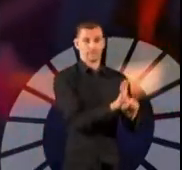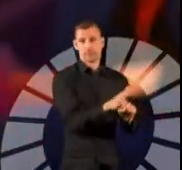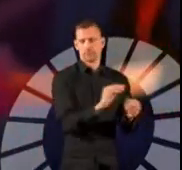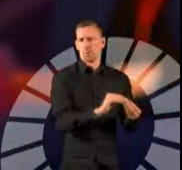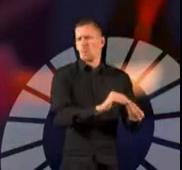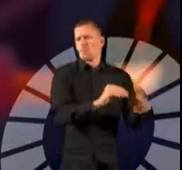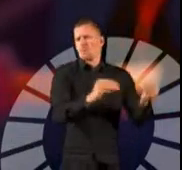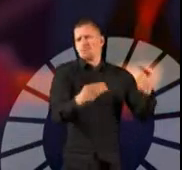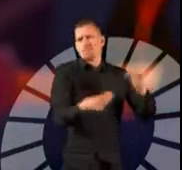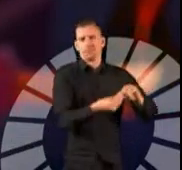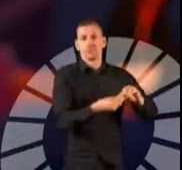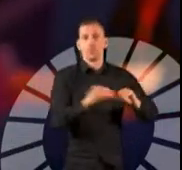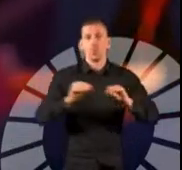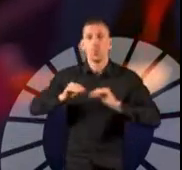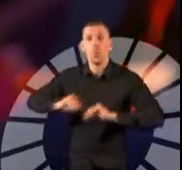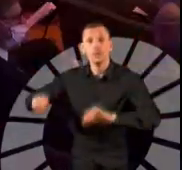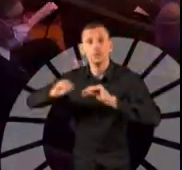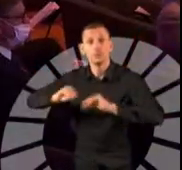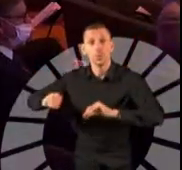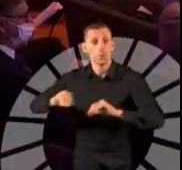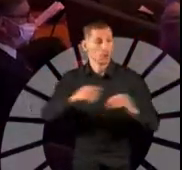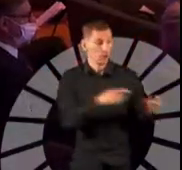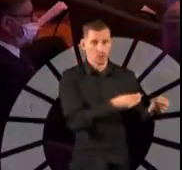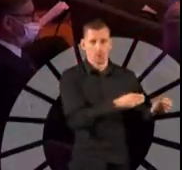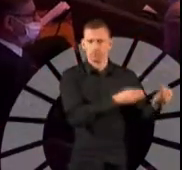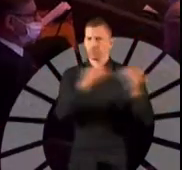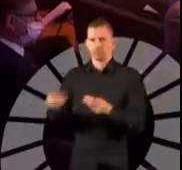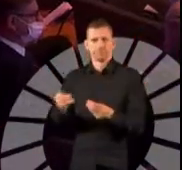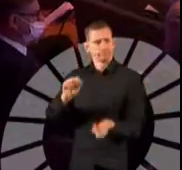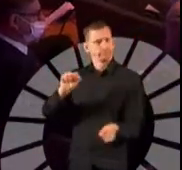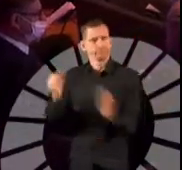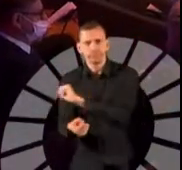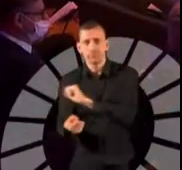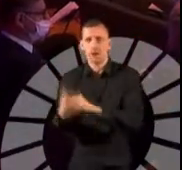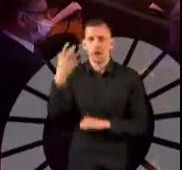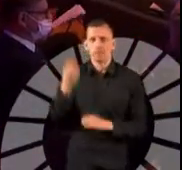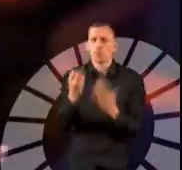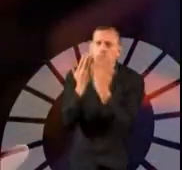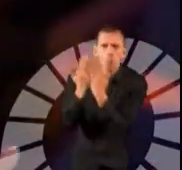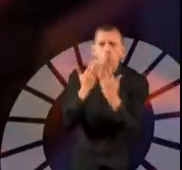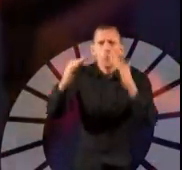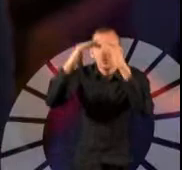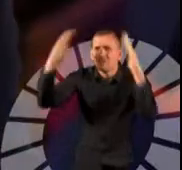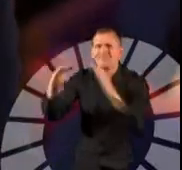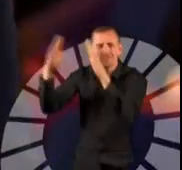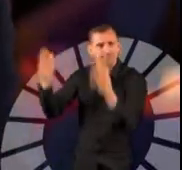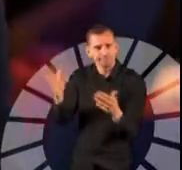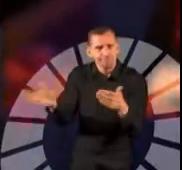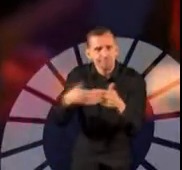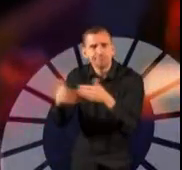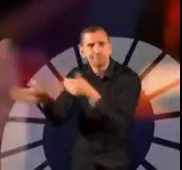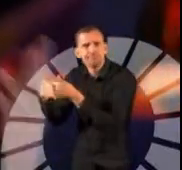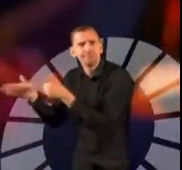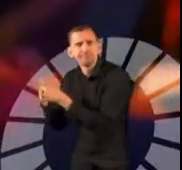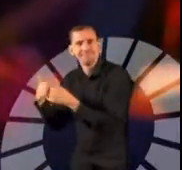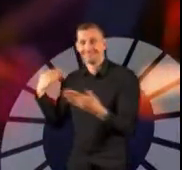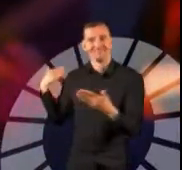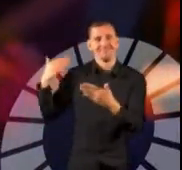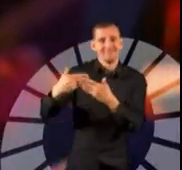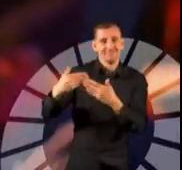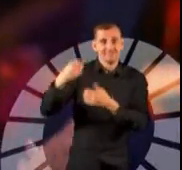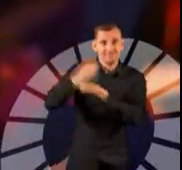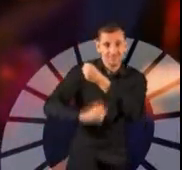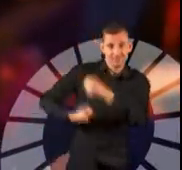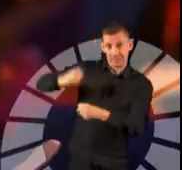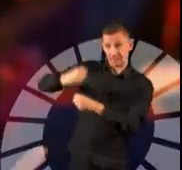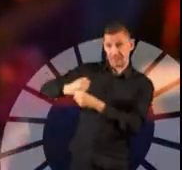completely disrupted schooling with the closure of many schools. As you know, in some countries, schools were closed for 25 weeks. And